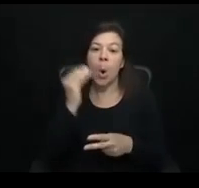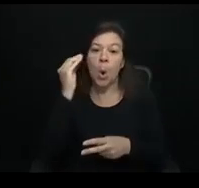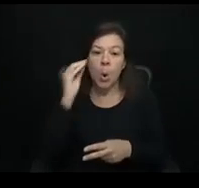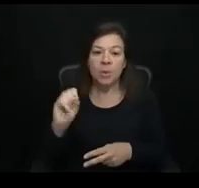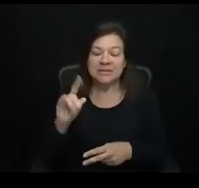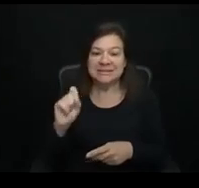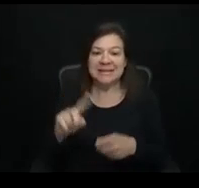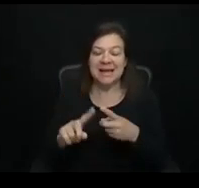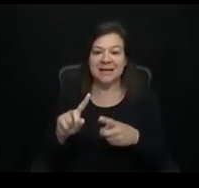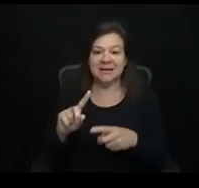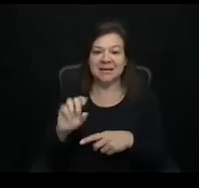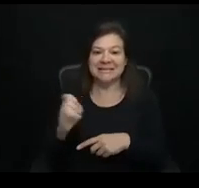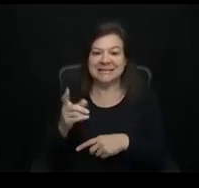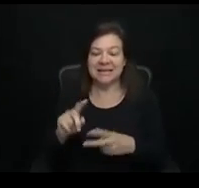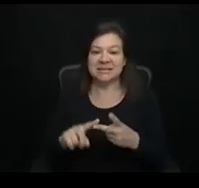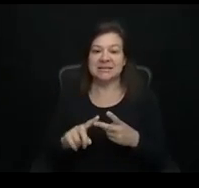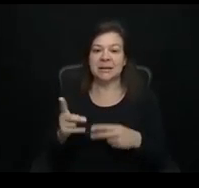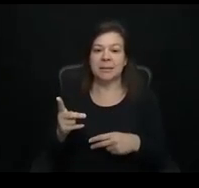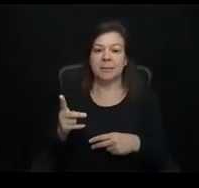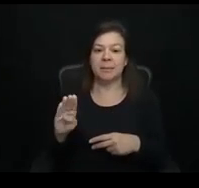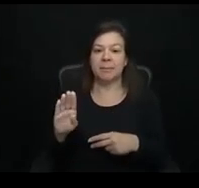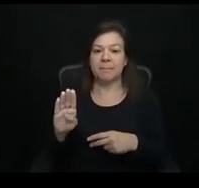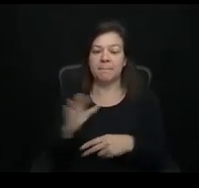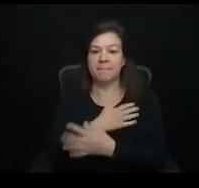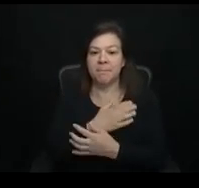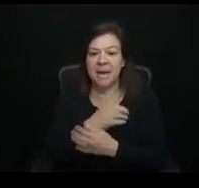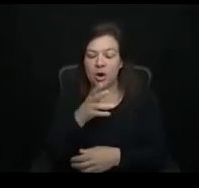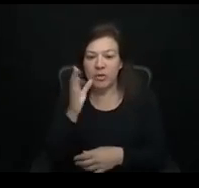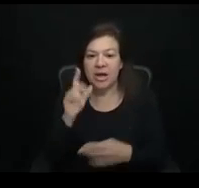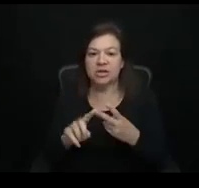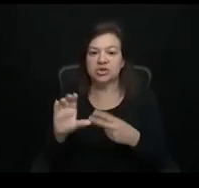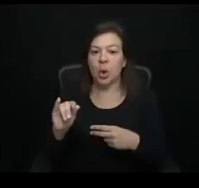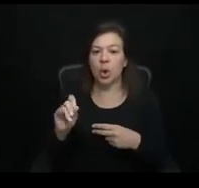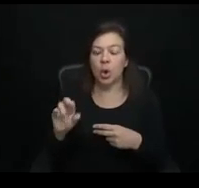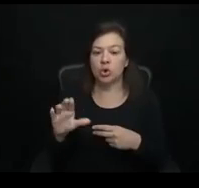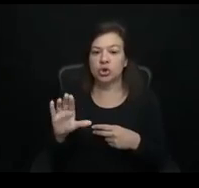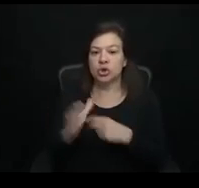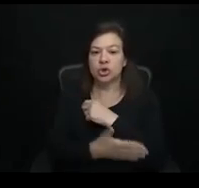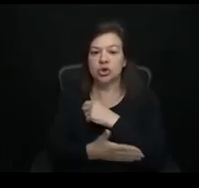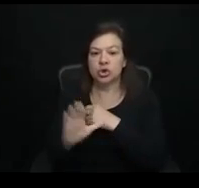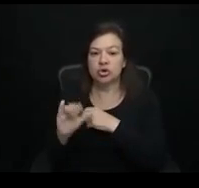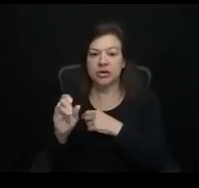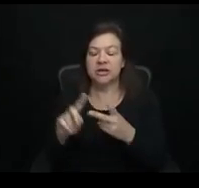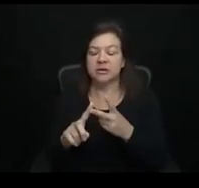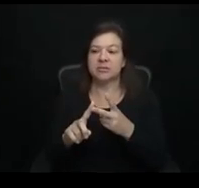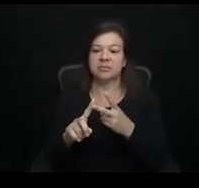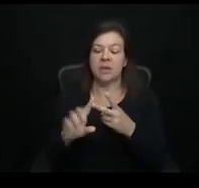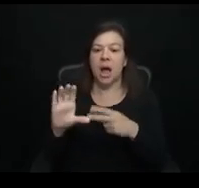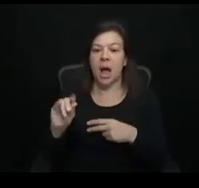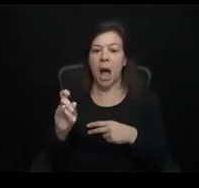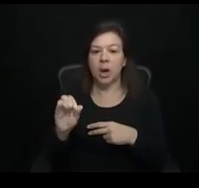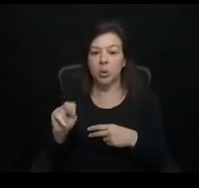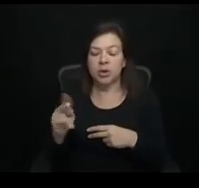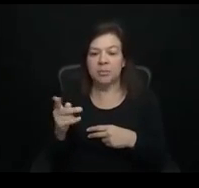High Aspen Ranch, Coulter Creek, Cottonwood Pass, Spring Valley Ranch, and roads leading to